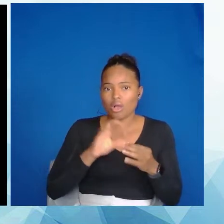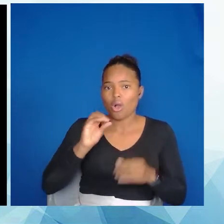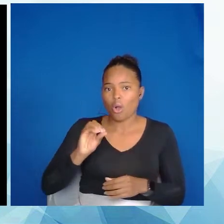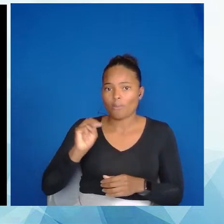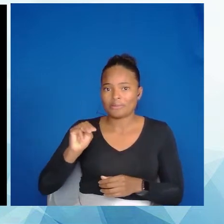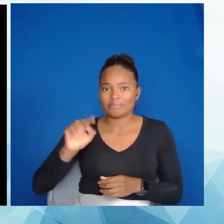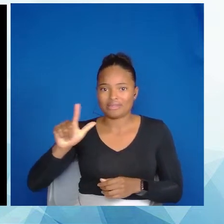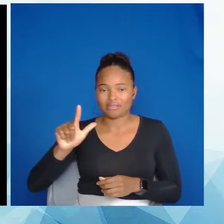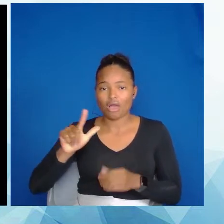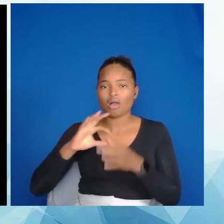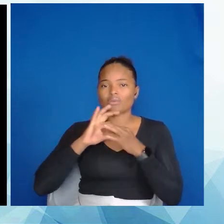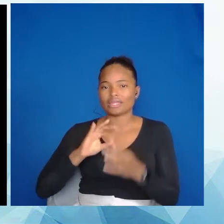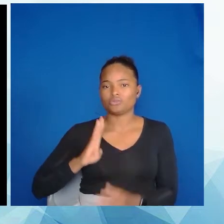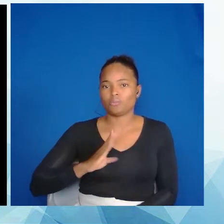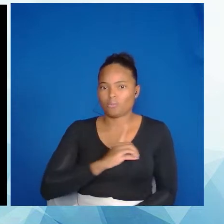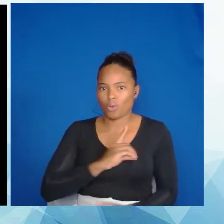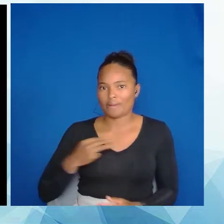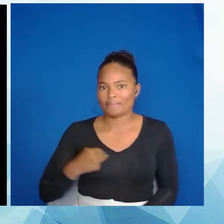board members.